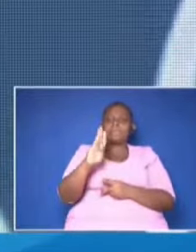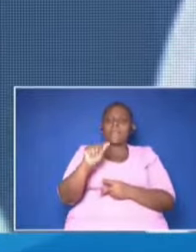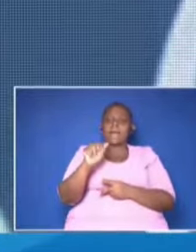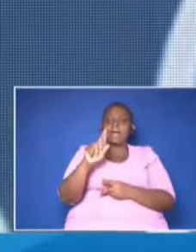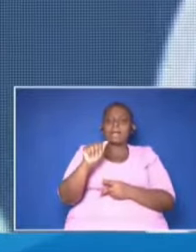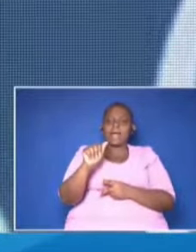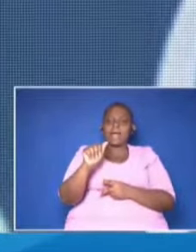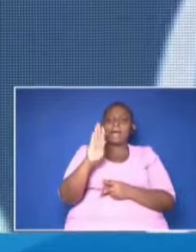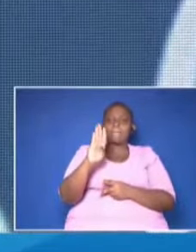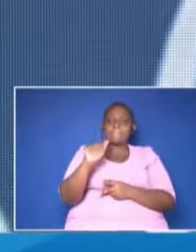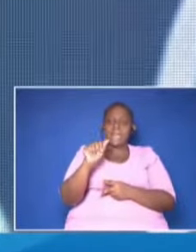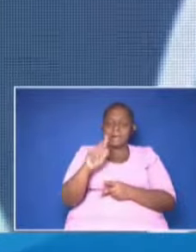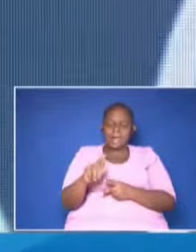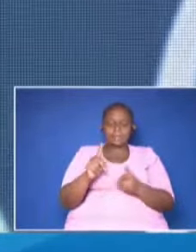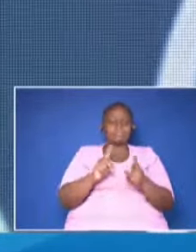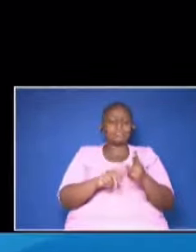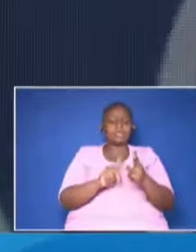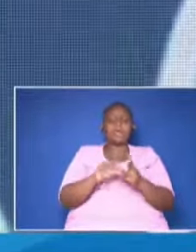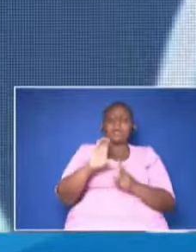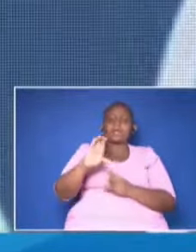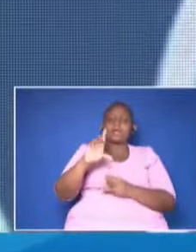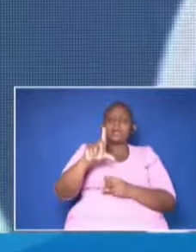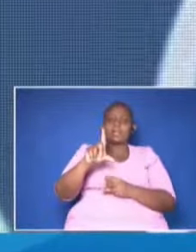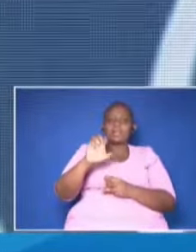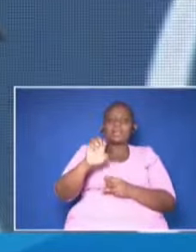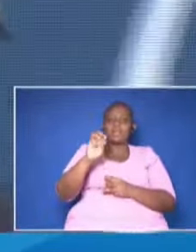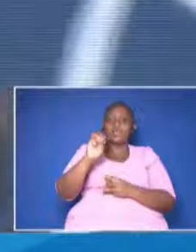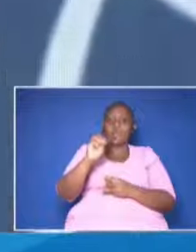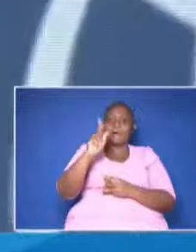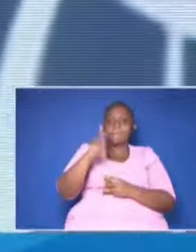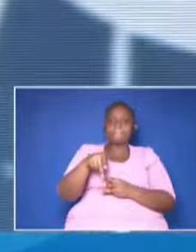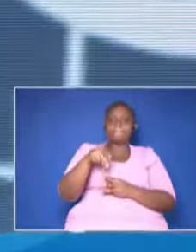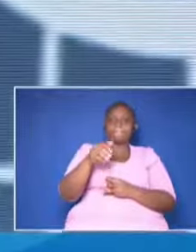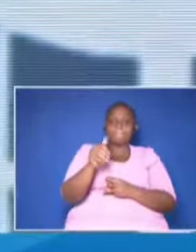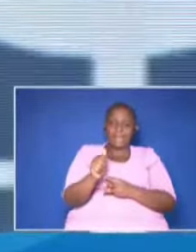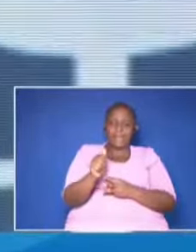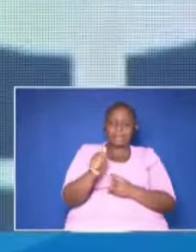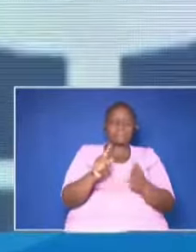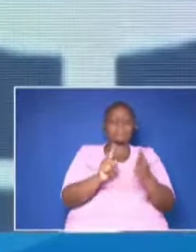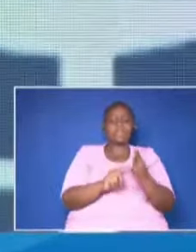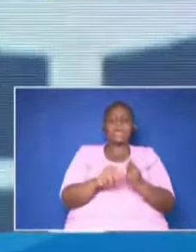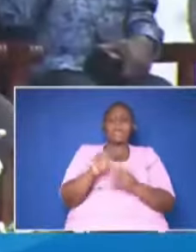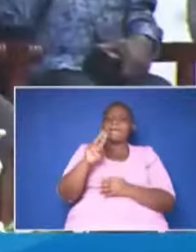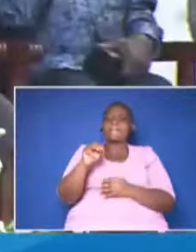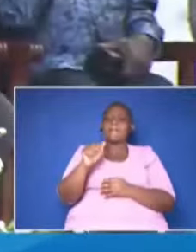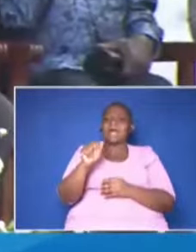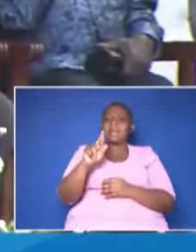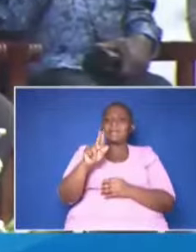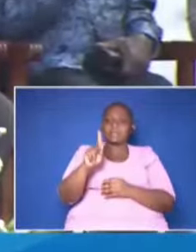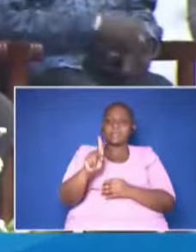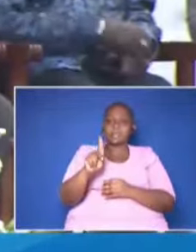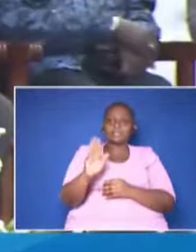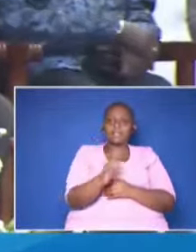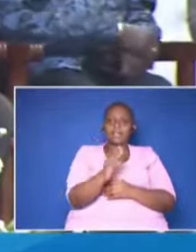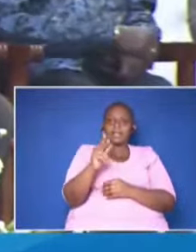Bishop the bishop kopa the bishop Mark K is